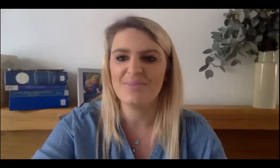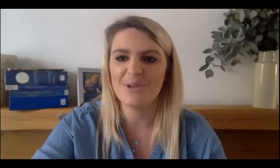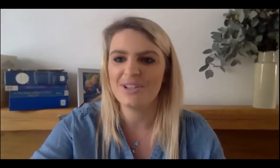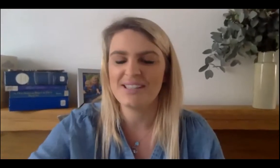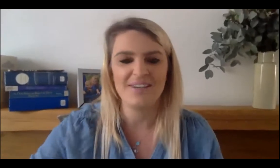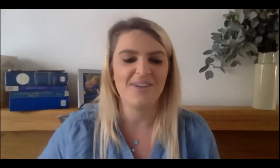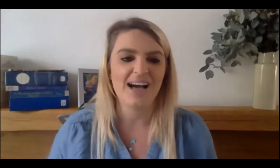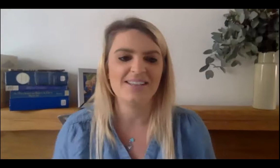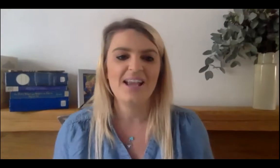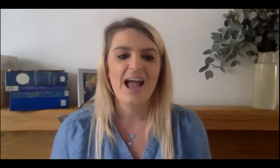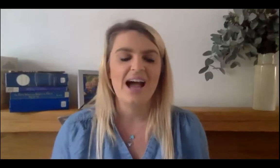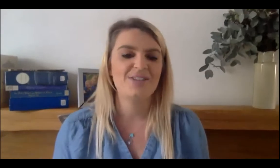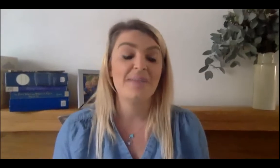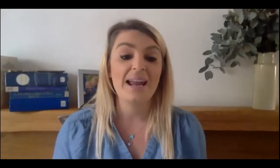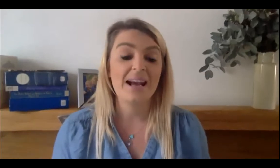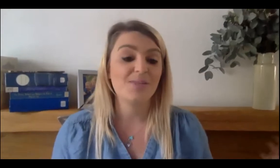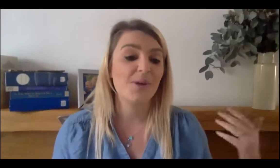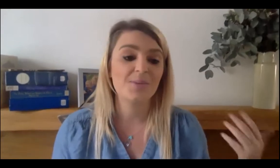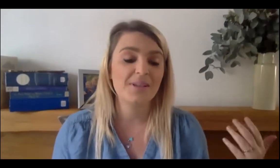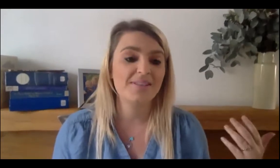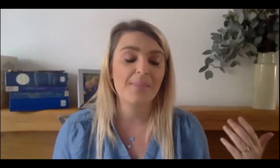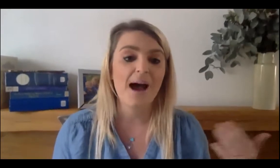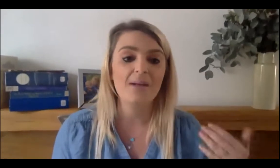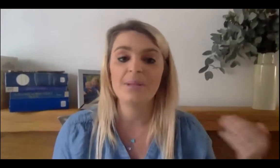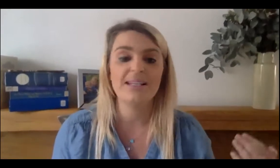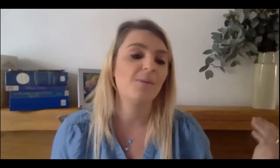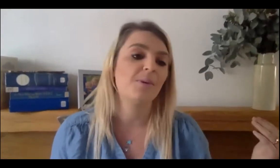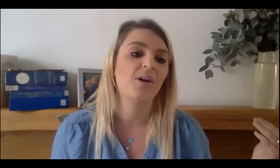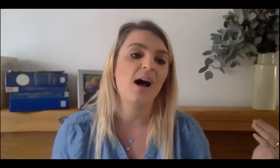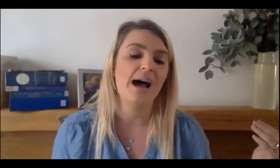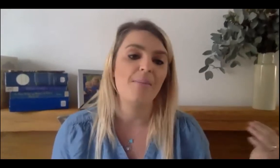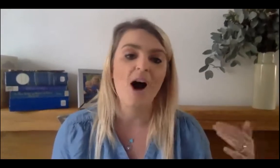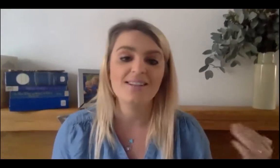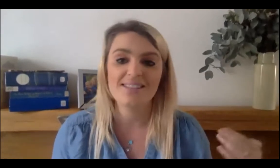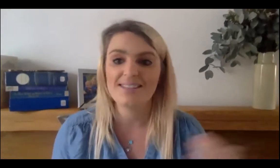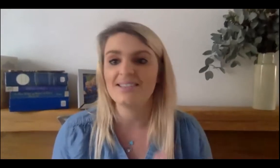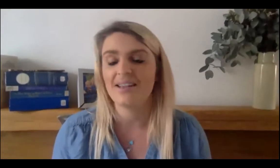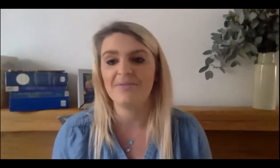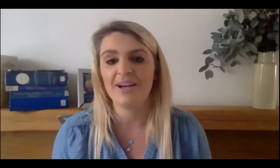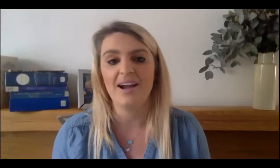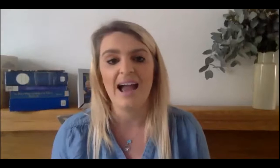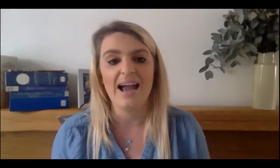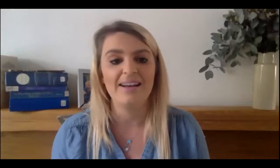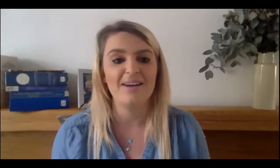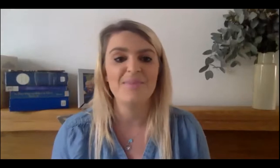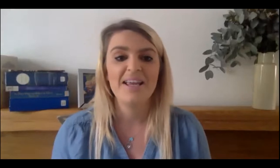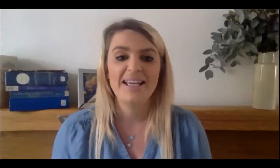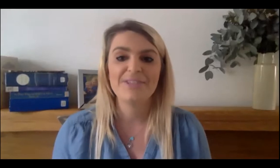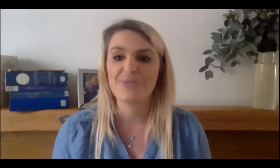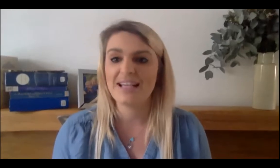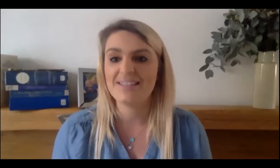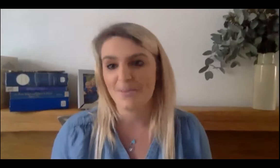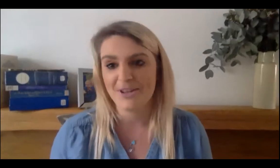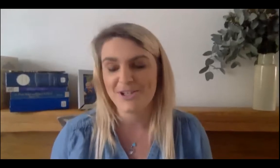constant input and advice. Jermaine has worked with some unbelievable artists in South Africa, and